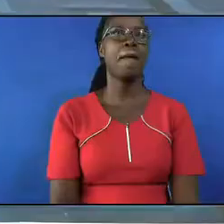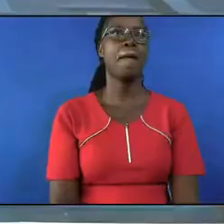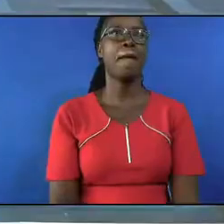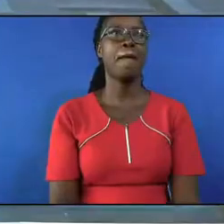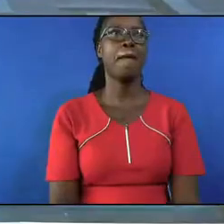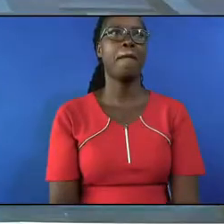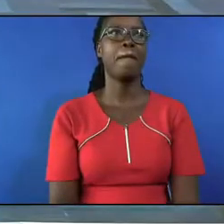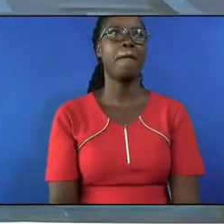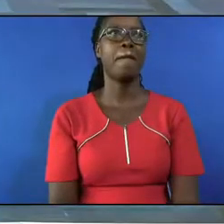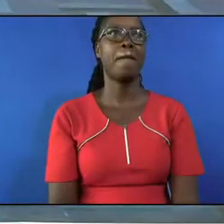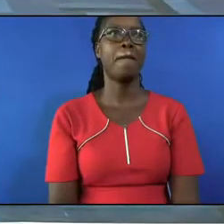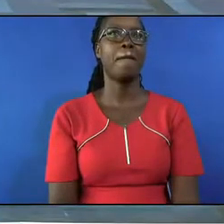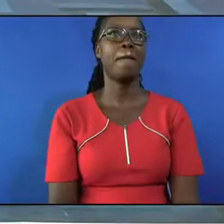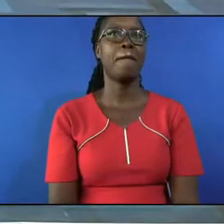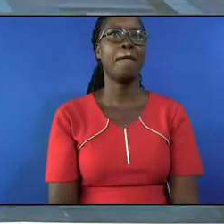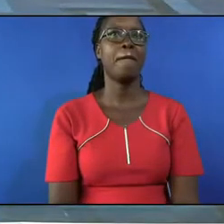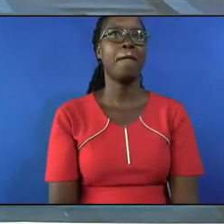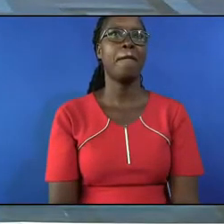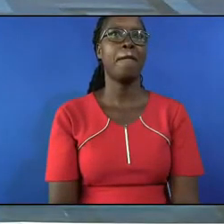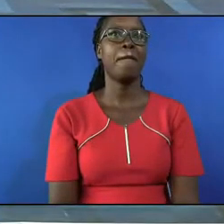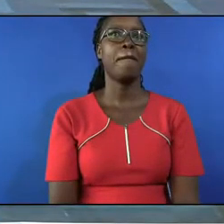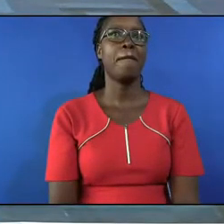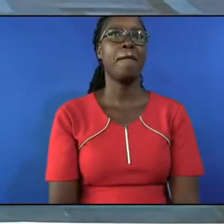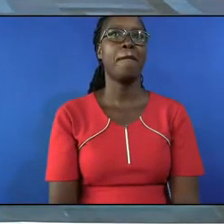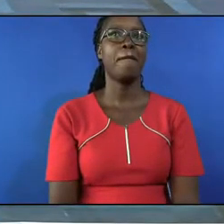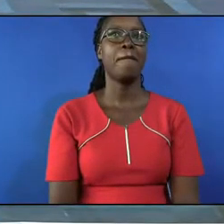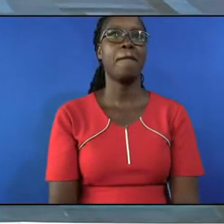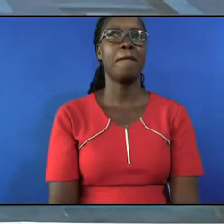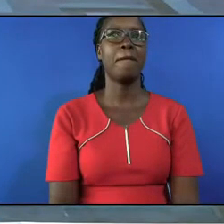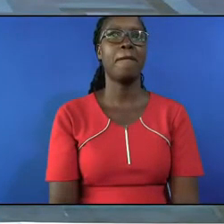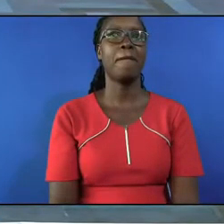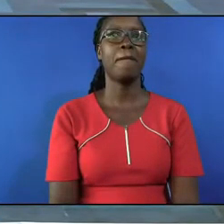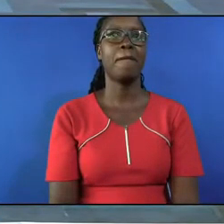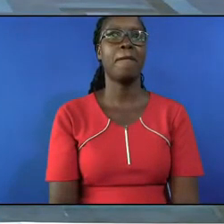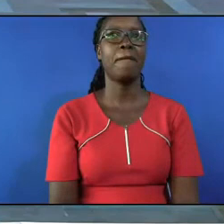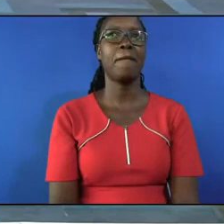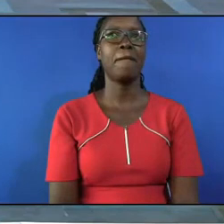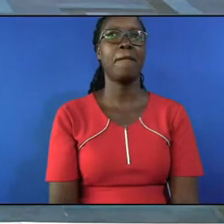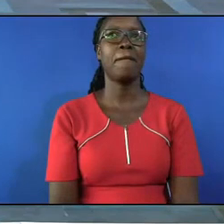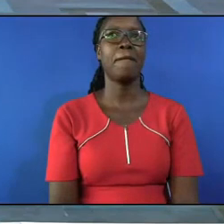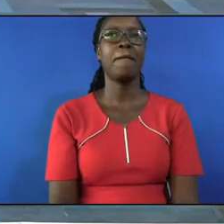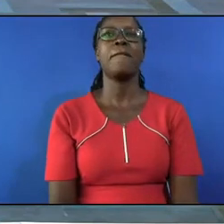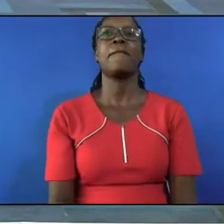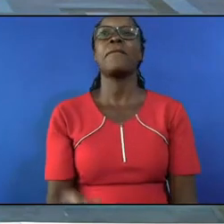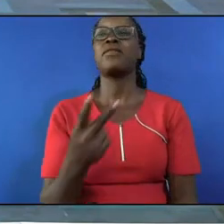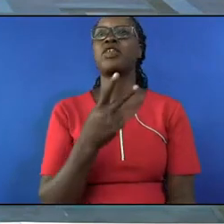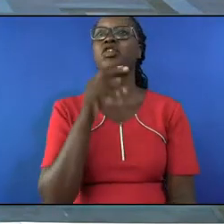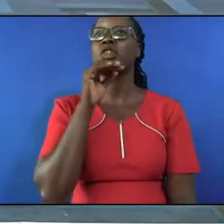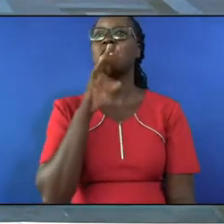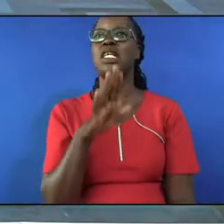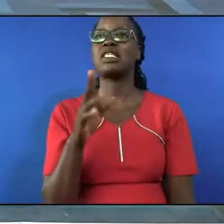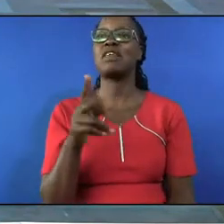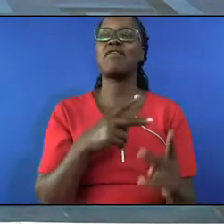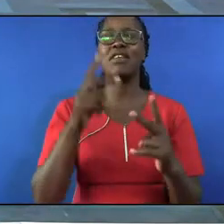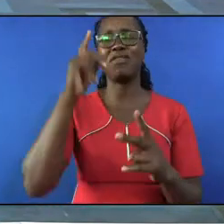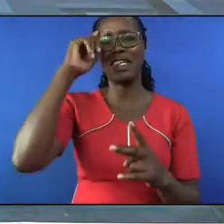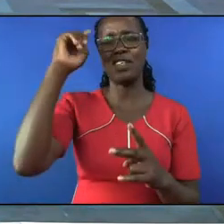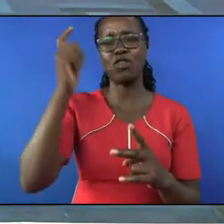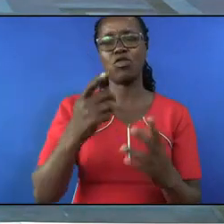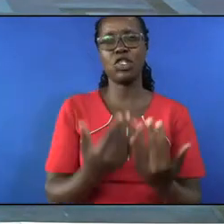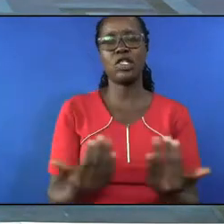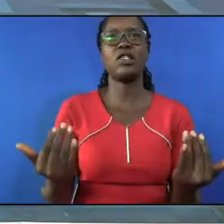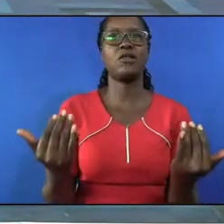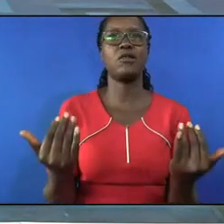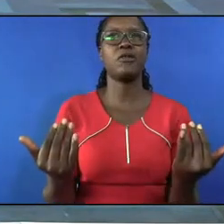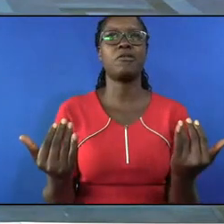Lord. It's good to encourage them to read the Bible. Hophni and Phineas were children of Eli, and they were very, very disobedient